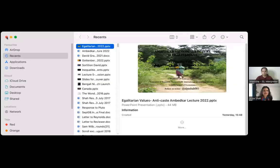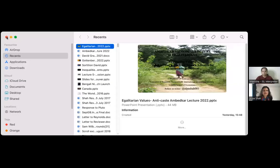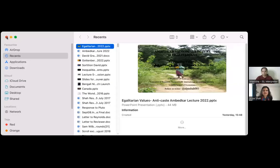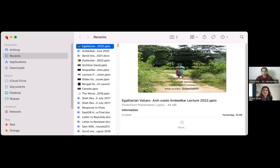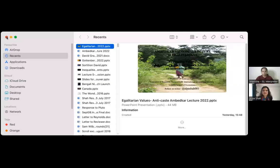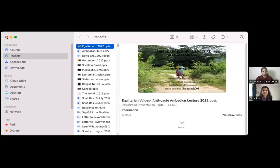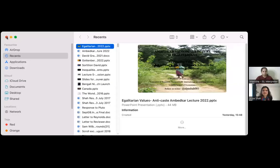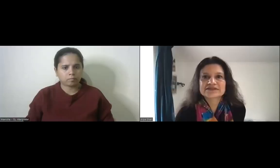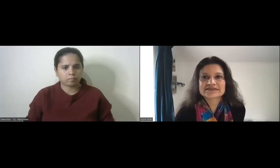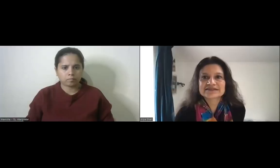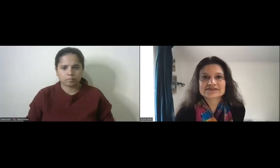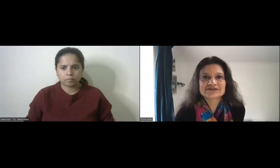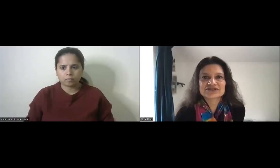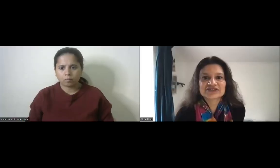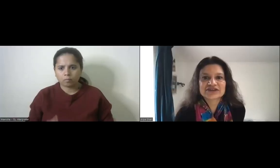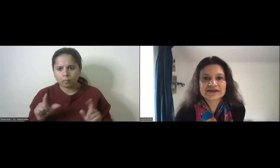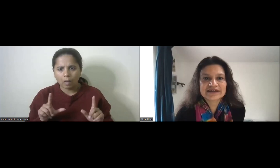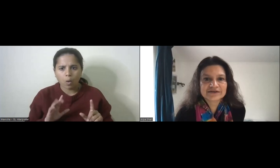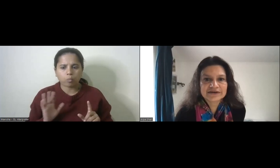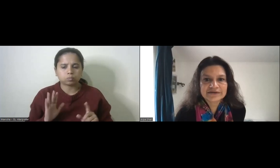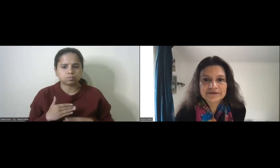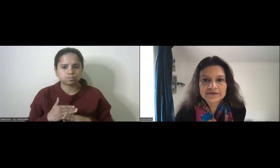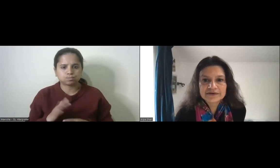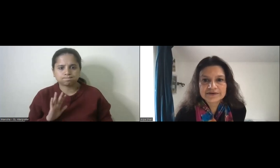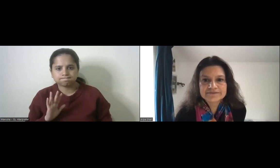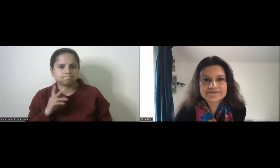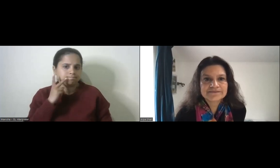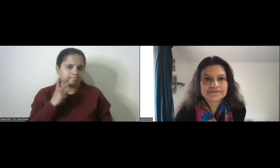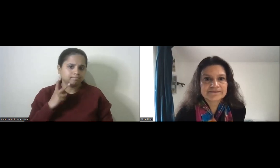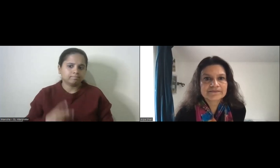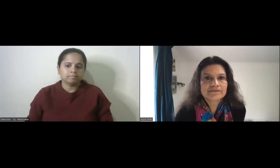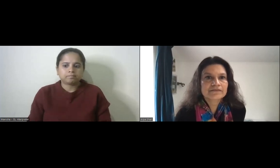Oh, what is that? That is not sharing, hang on.